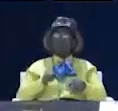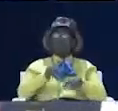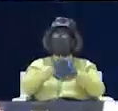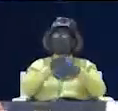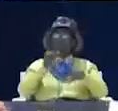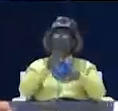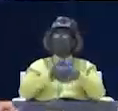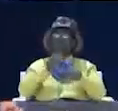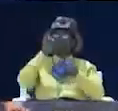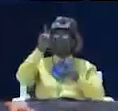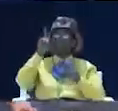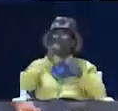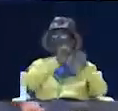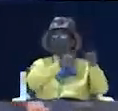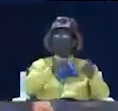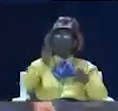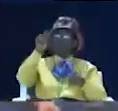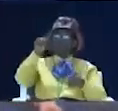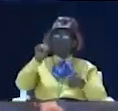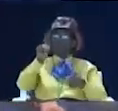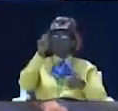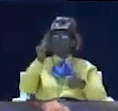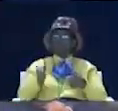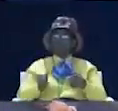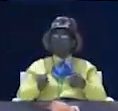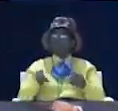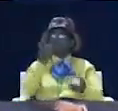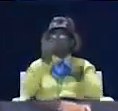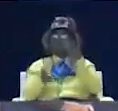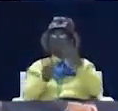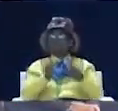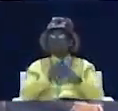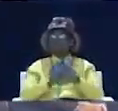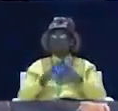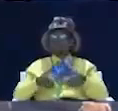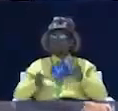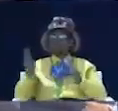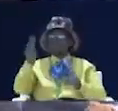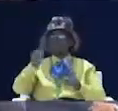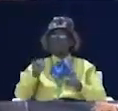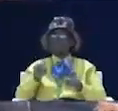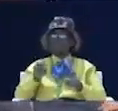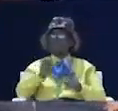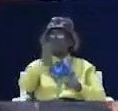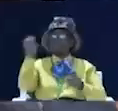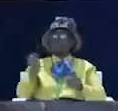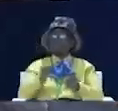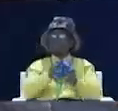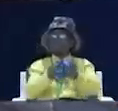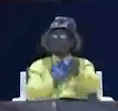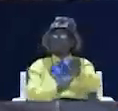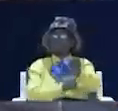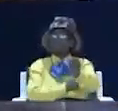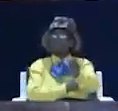And don't let them ever backslide. In Jesus' mighty name, we have prayed.